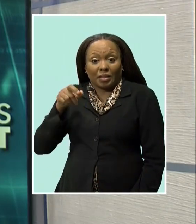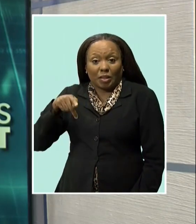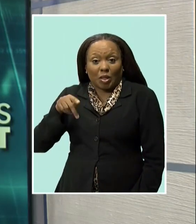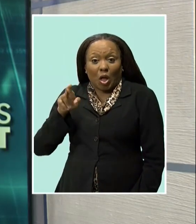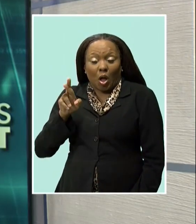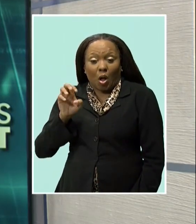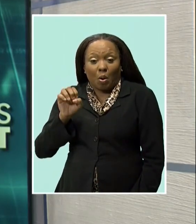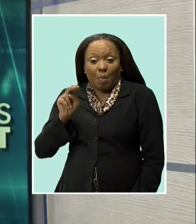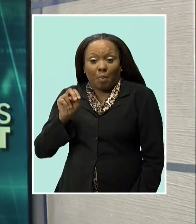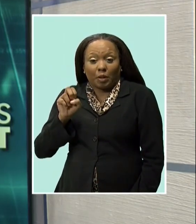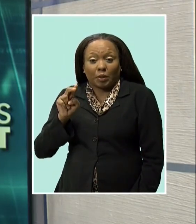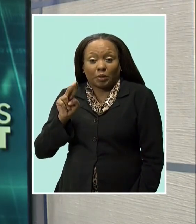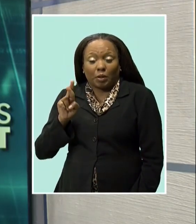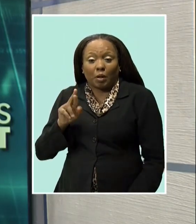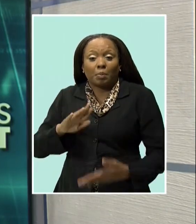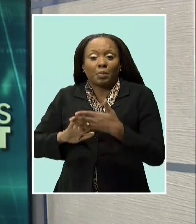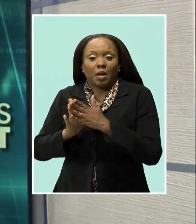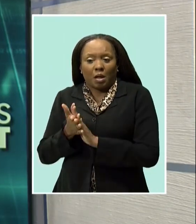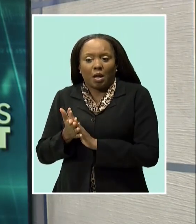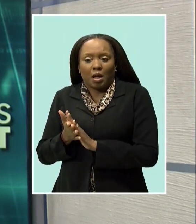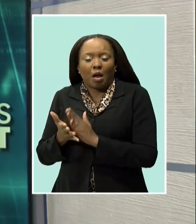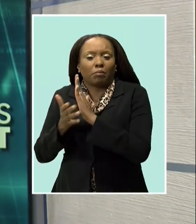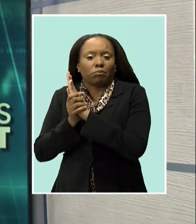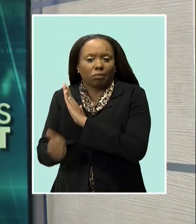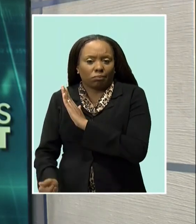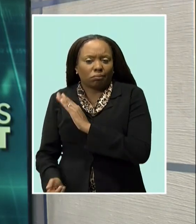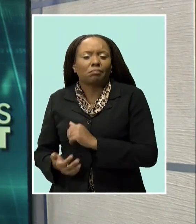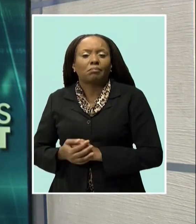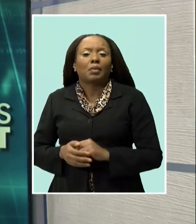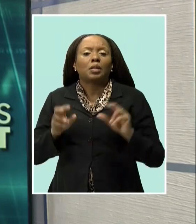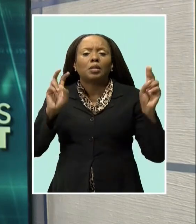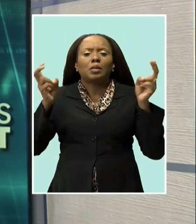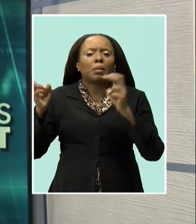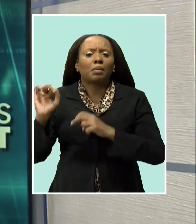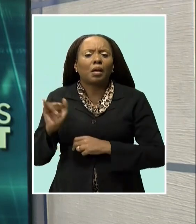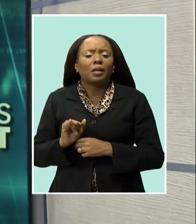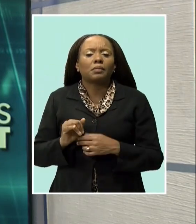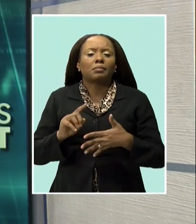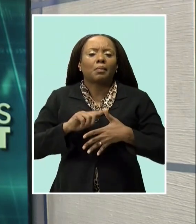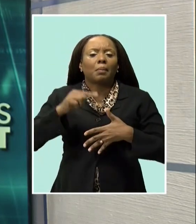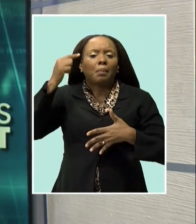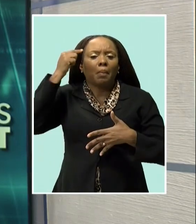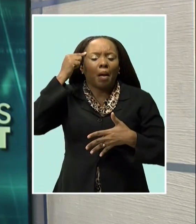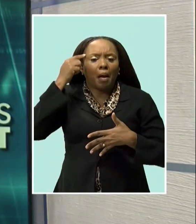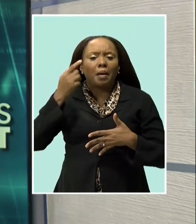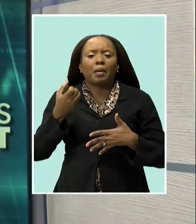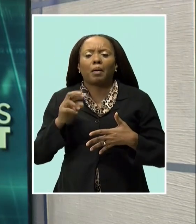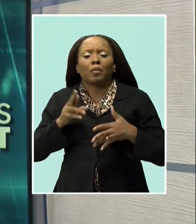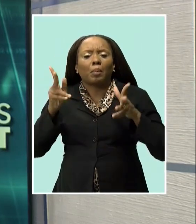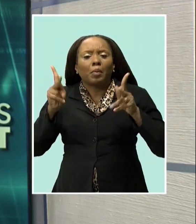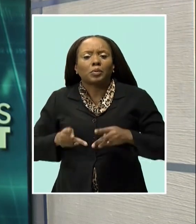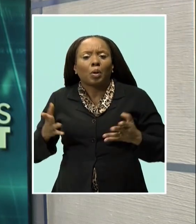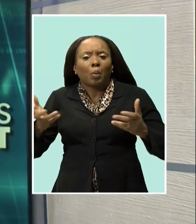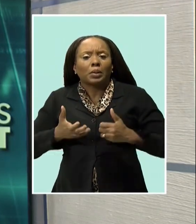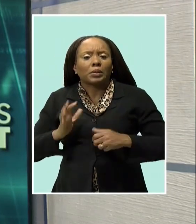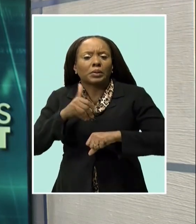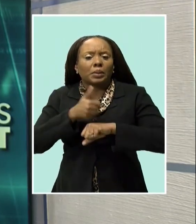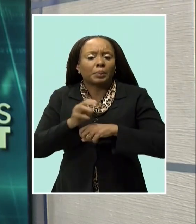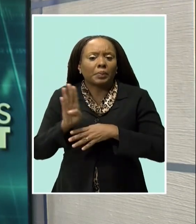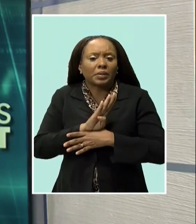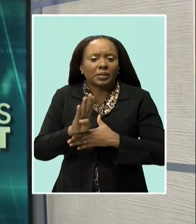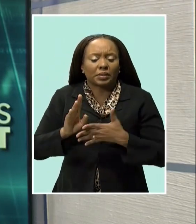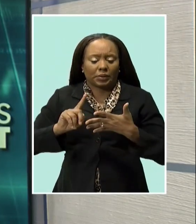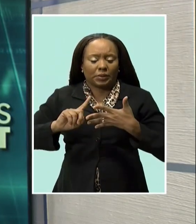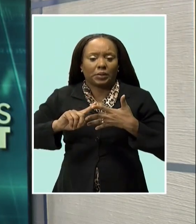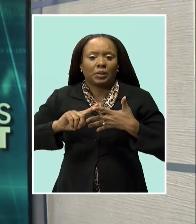educate, empower and equip entrepreneurs. Topics include the mindset and wellness of an entrepreneur, social media marketing for